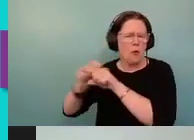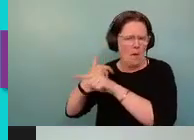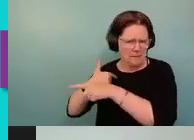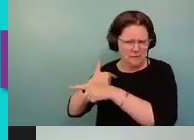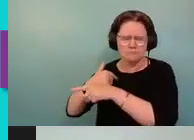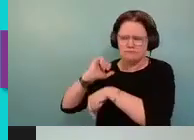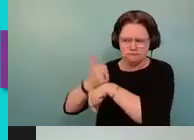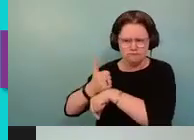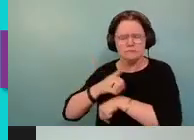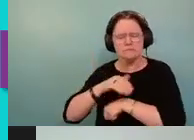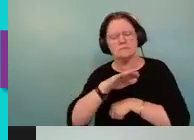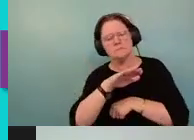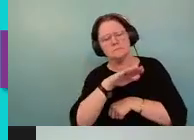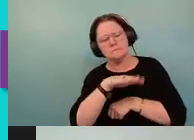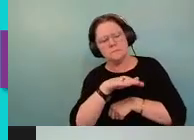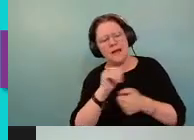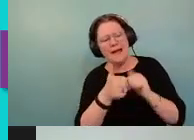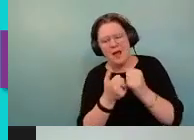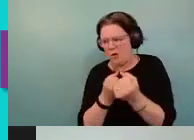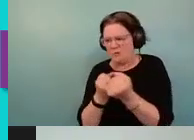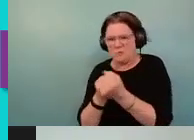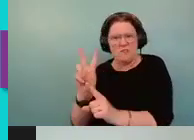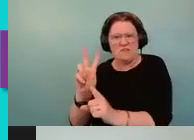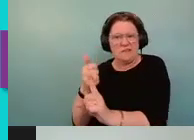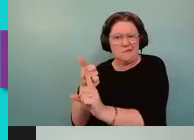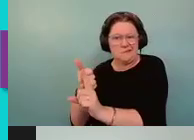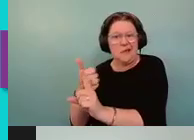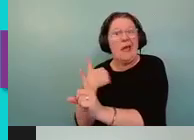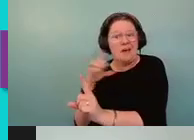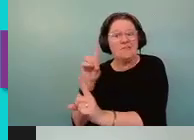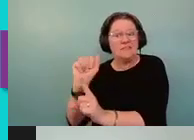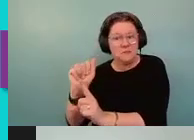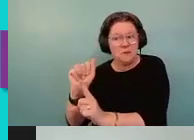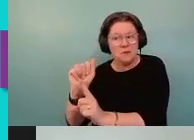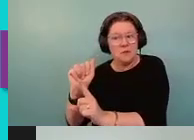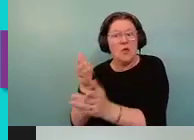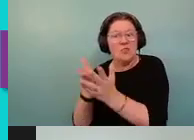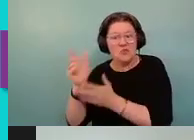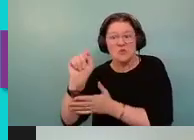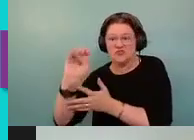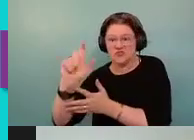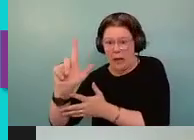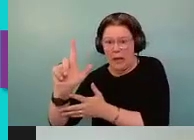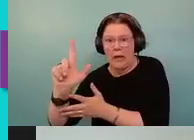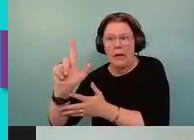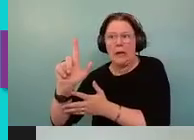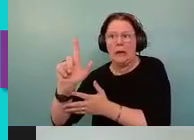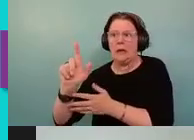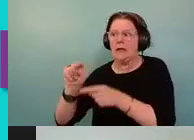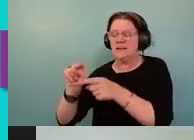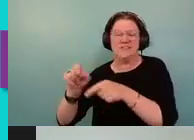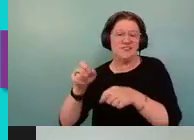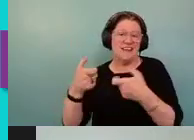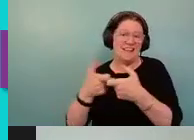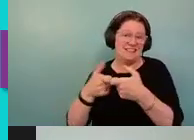up a meeting to talk about how do we support a victim with a disability through a trial. She's in an electric wheelchair.